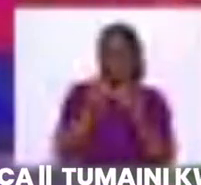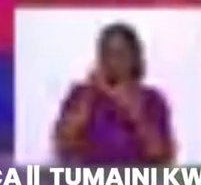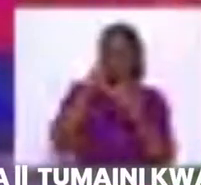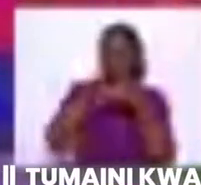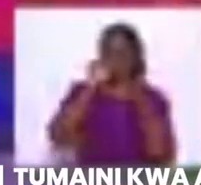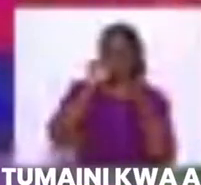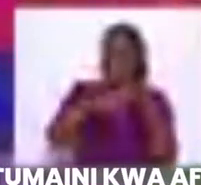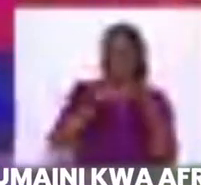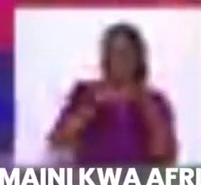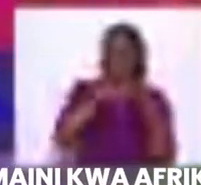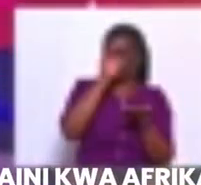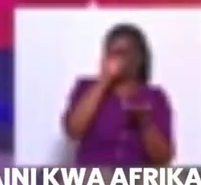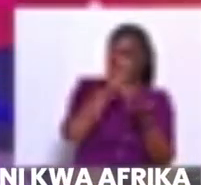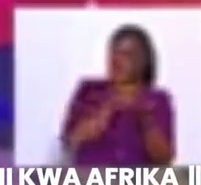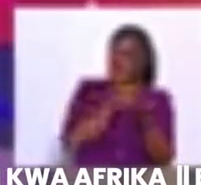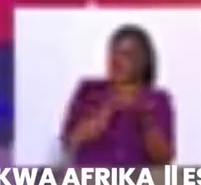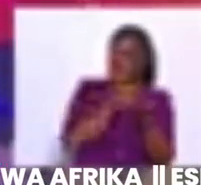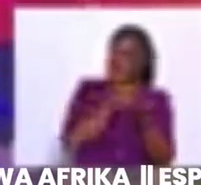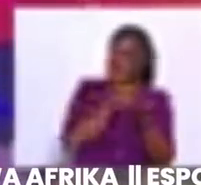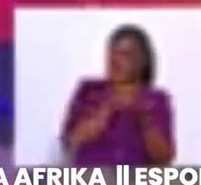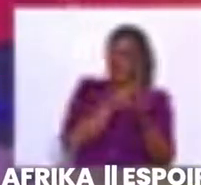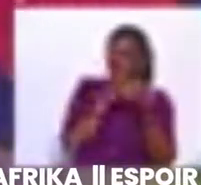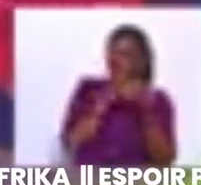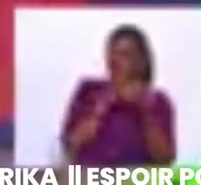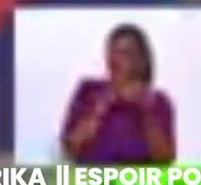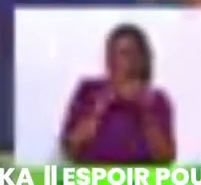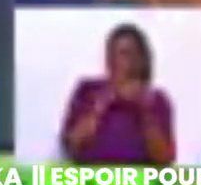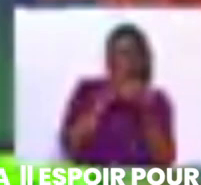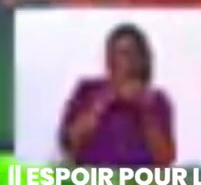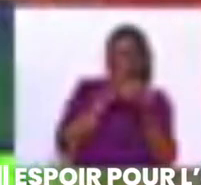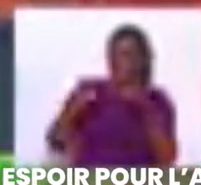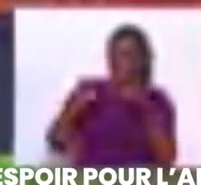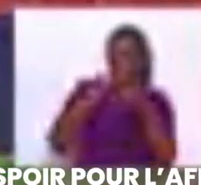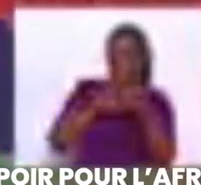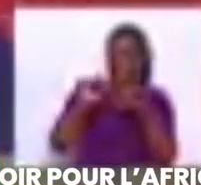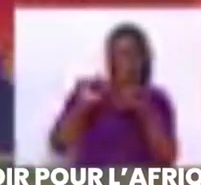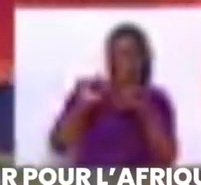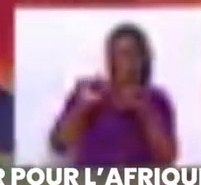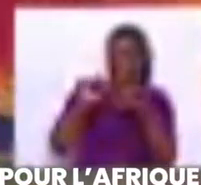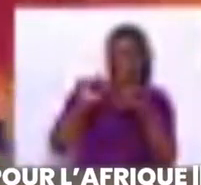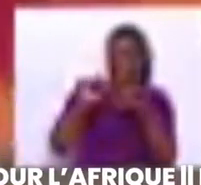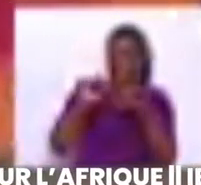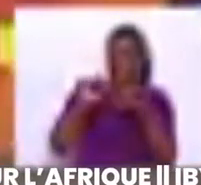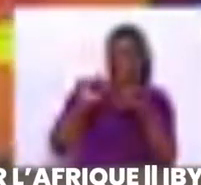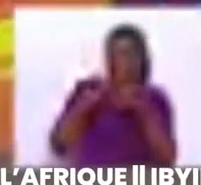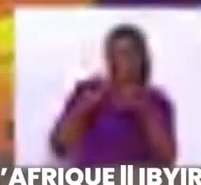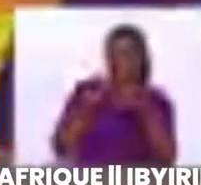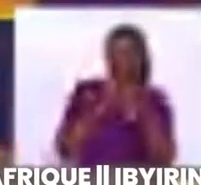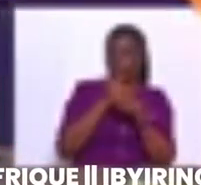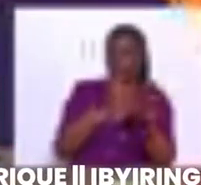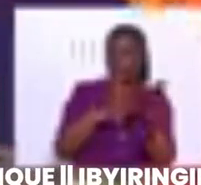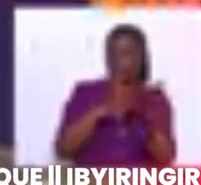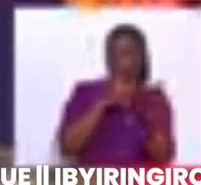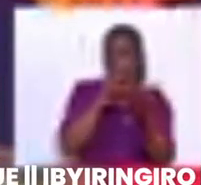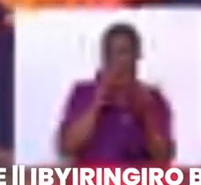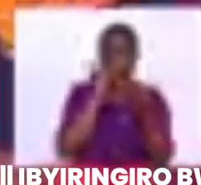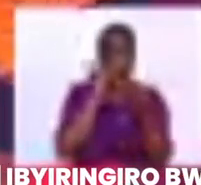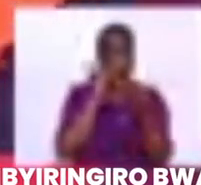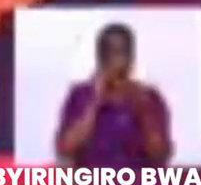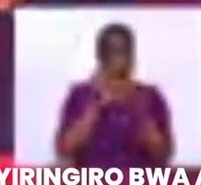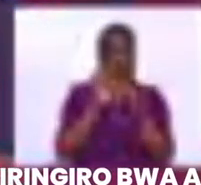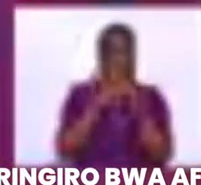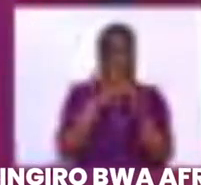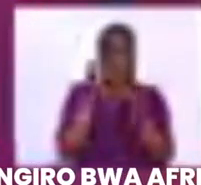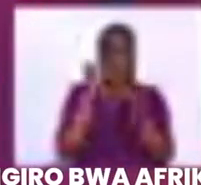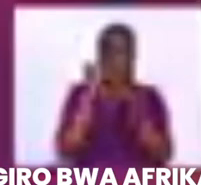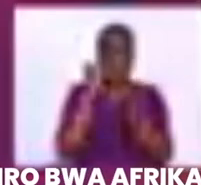do to reduce all of those side effects is to fast. It has been shown that if you fast for 2 days